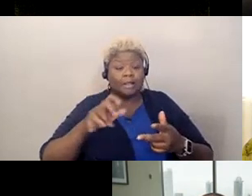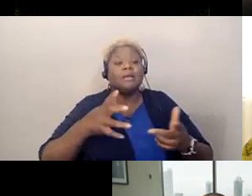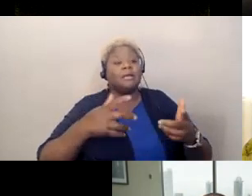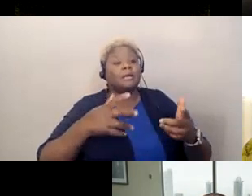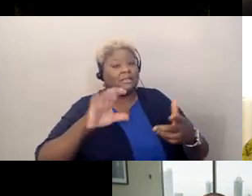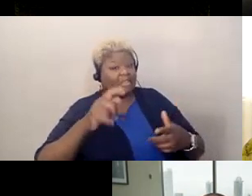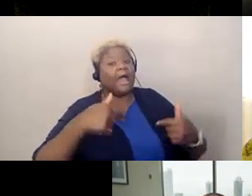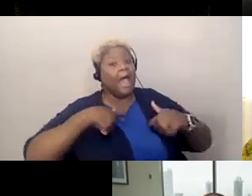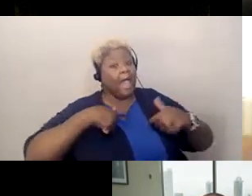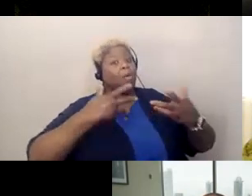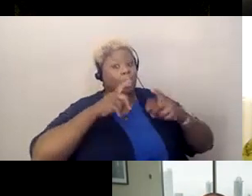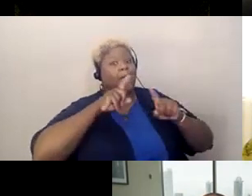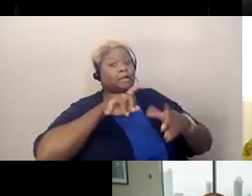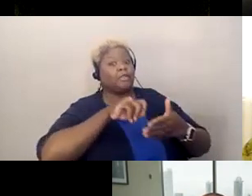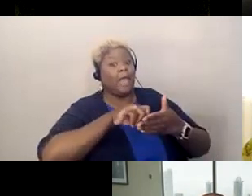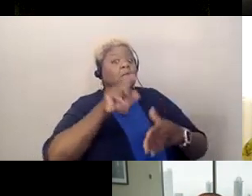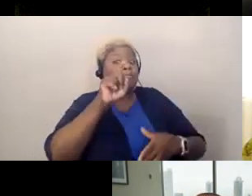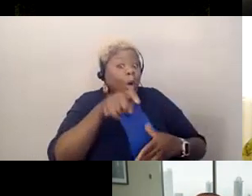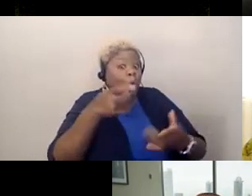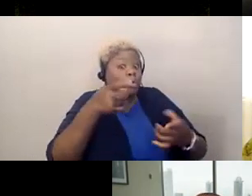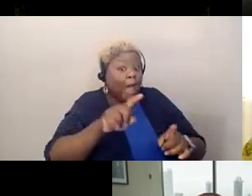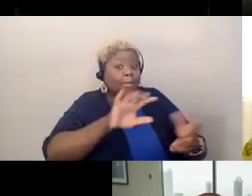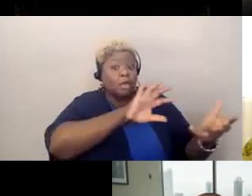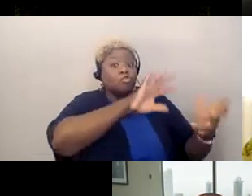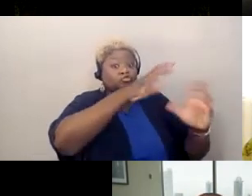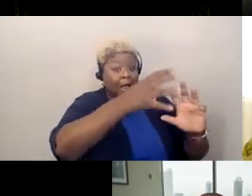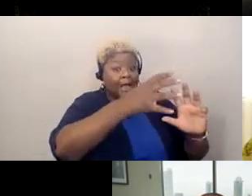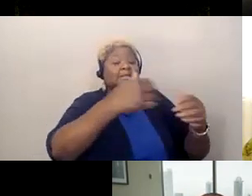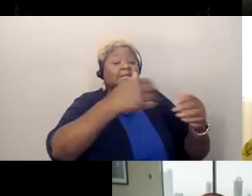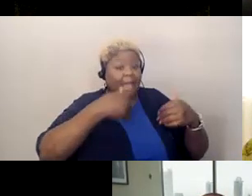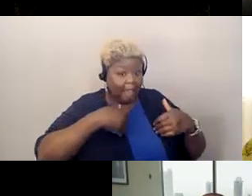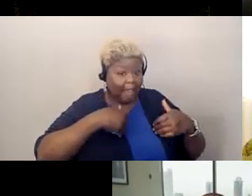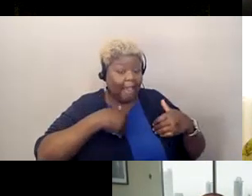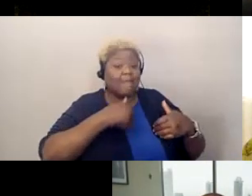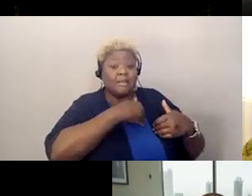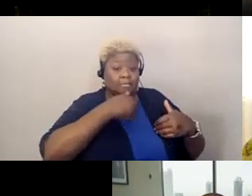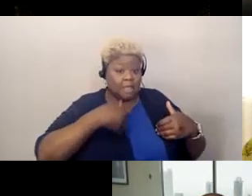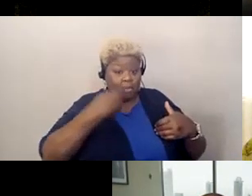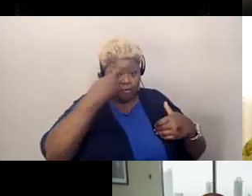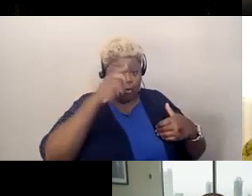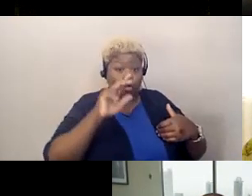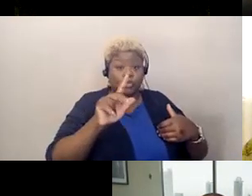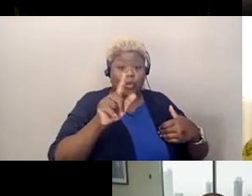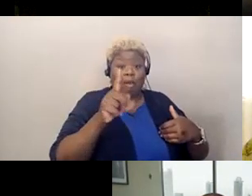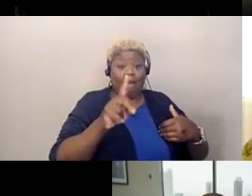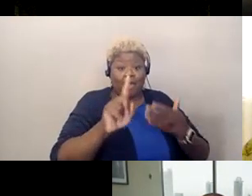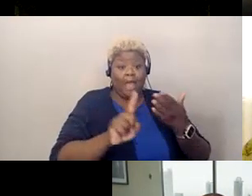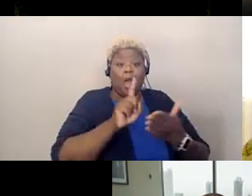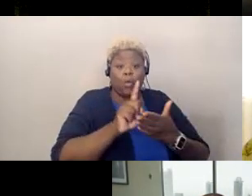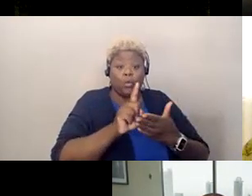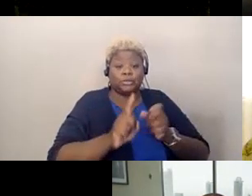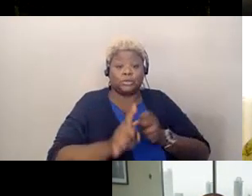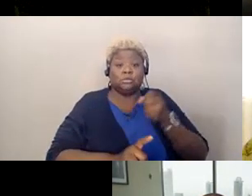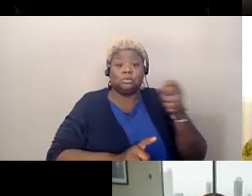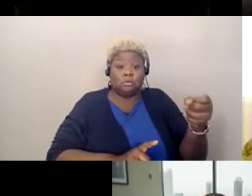peeve. So what's supposed to happen is crisis owns the member in crisis for 23 and a half hours. After